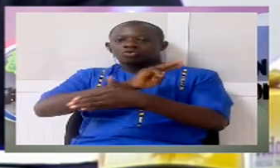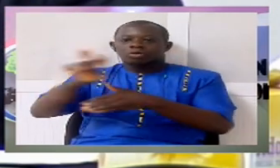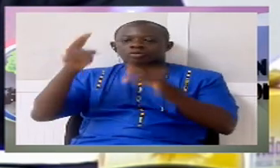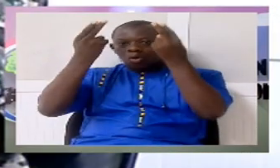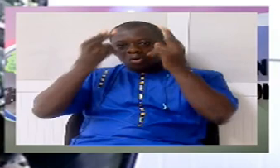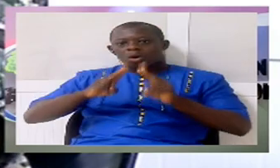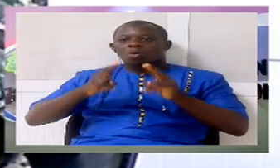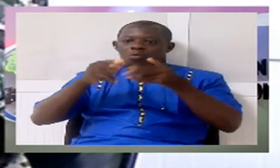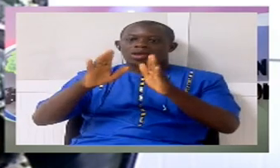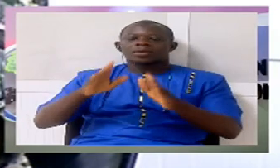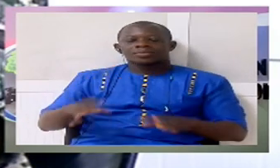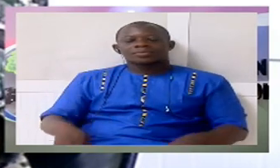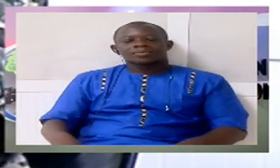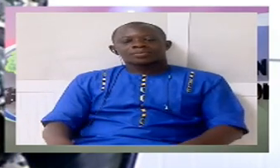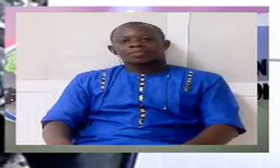unlawfully.